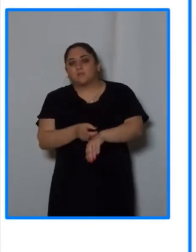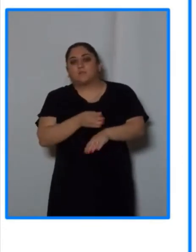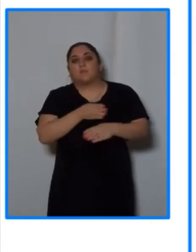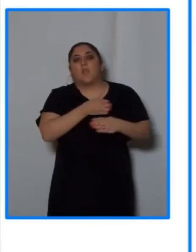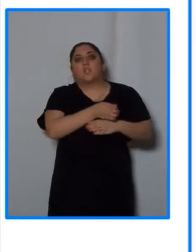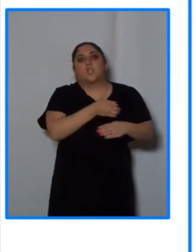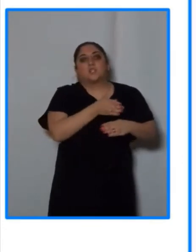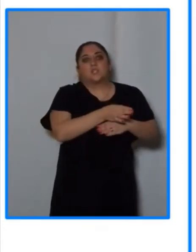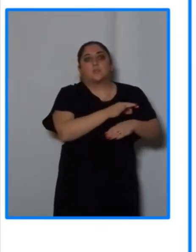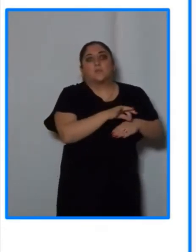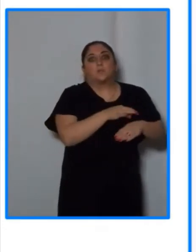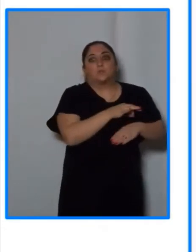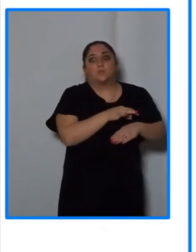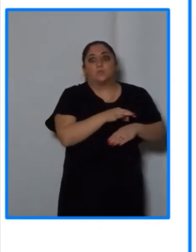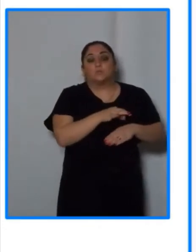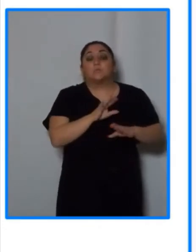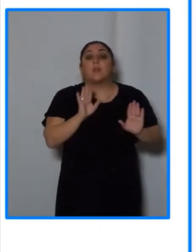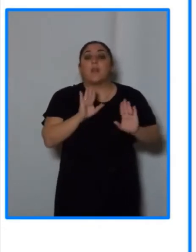priority.